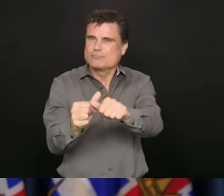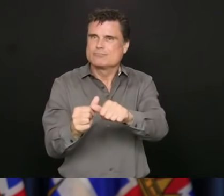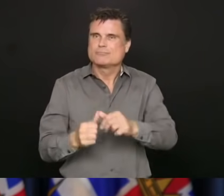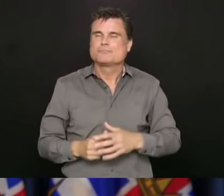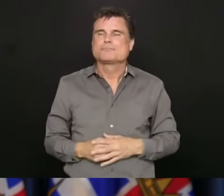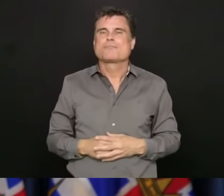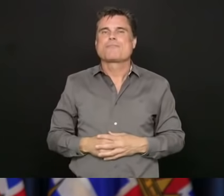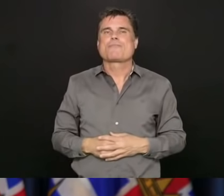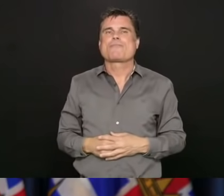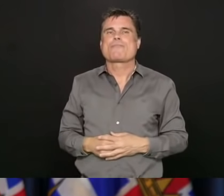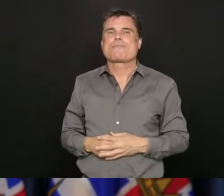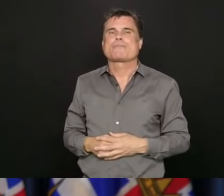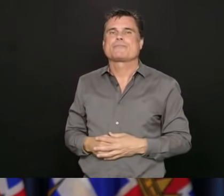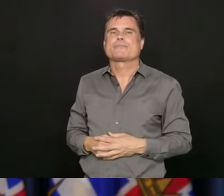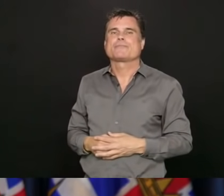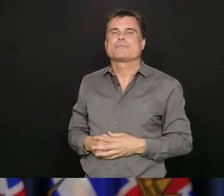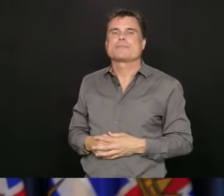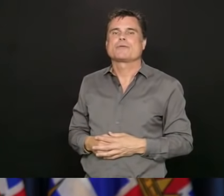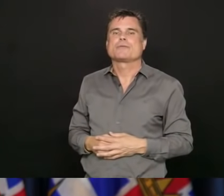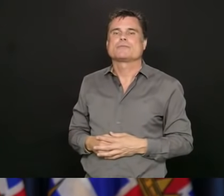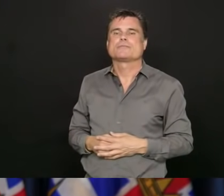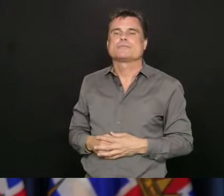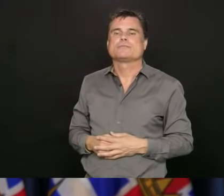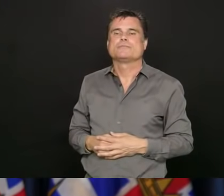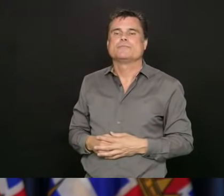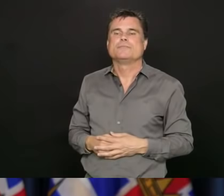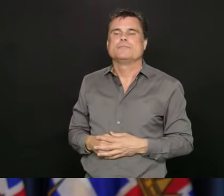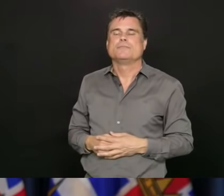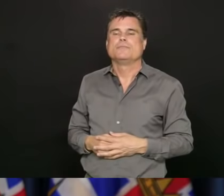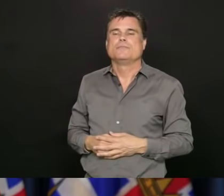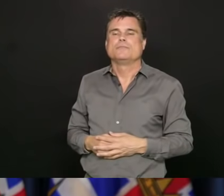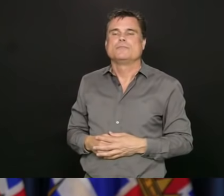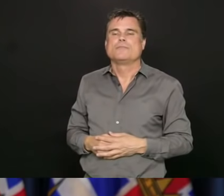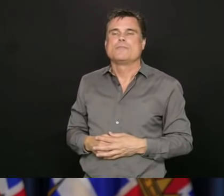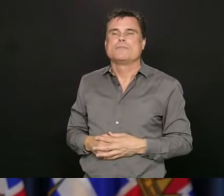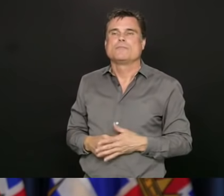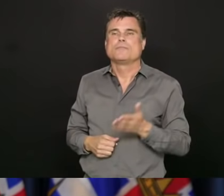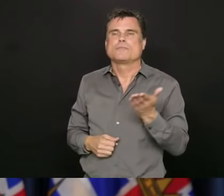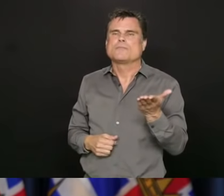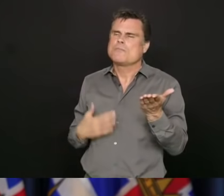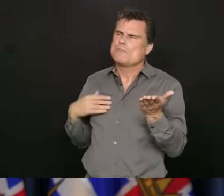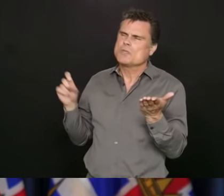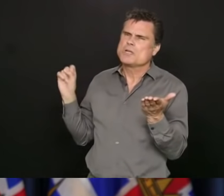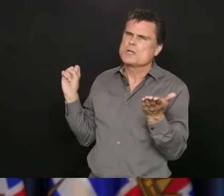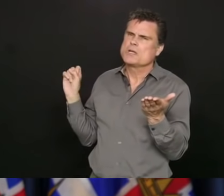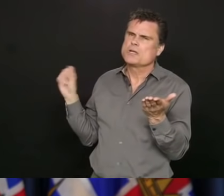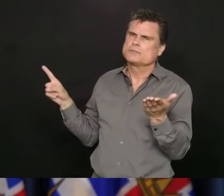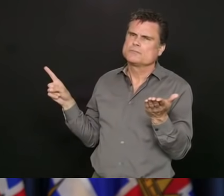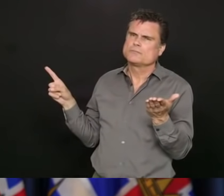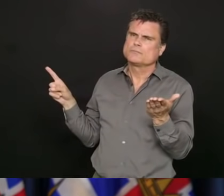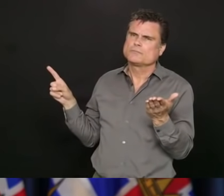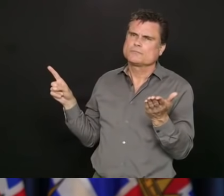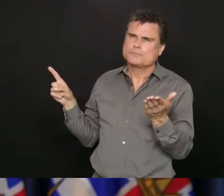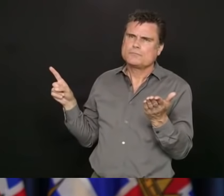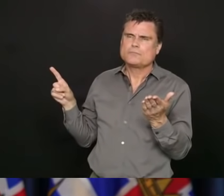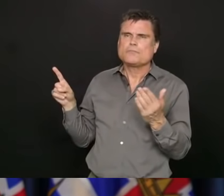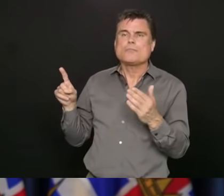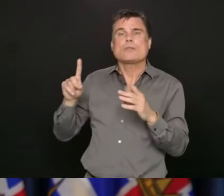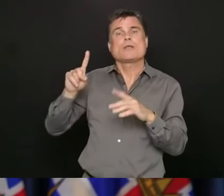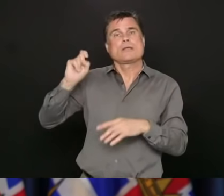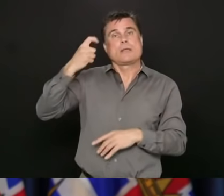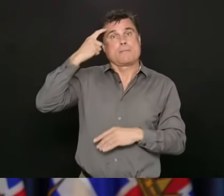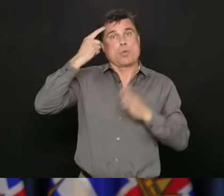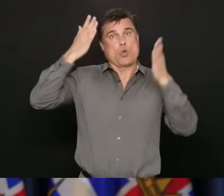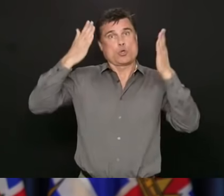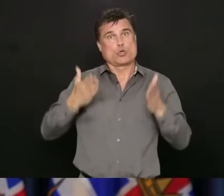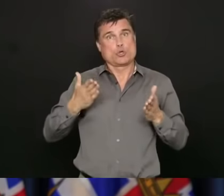ask about the responsibility of employers. At the beginning of the month, the Ministry of Attorney General put out an